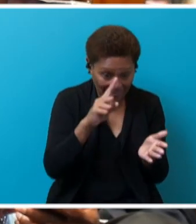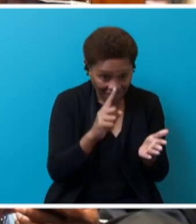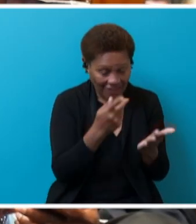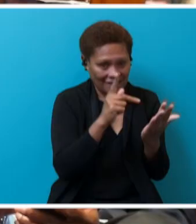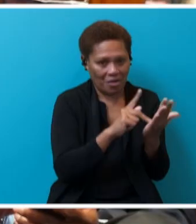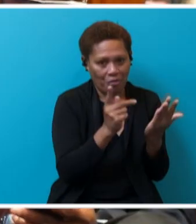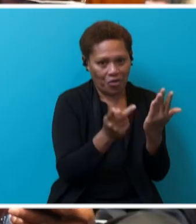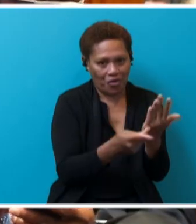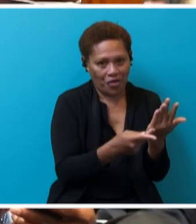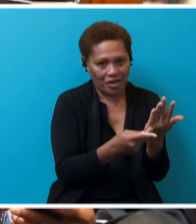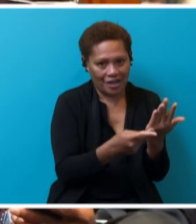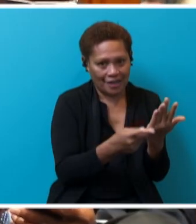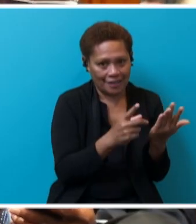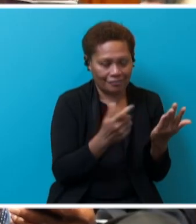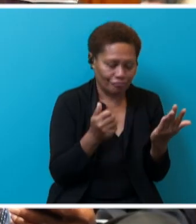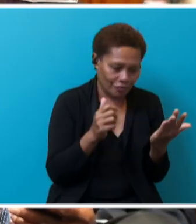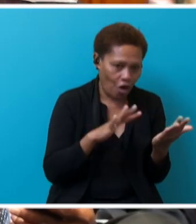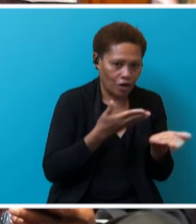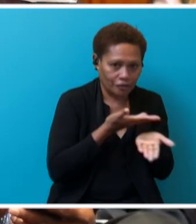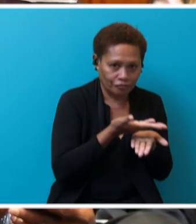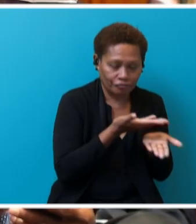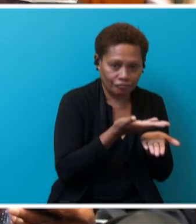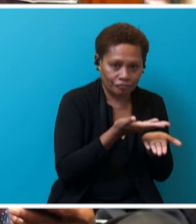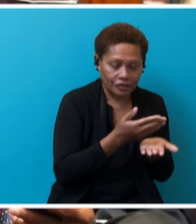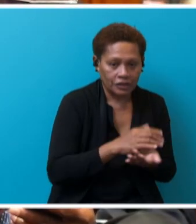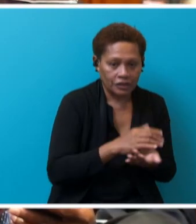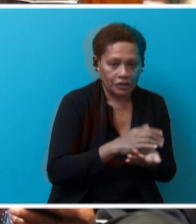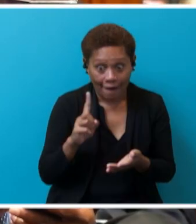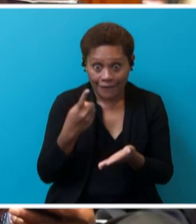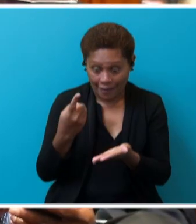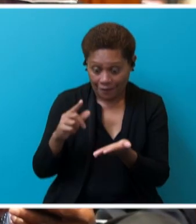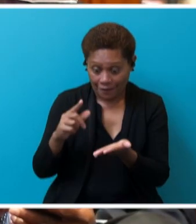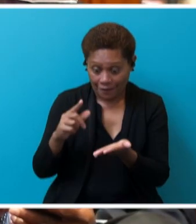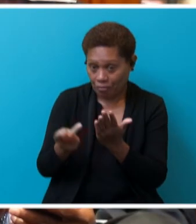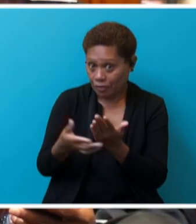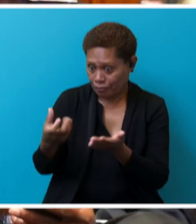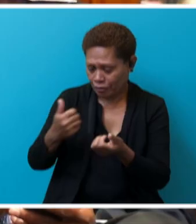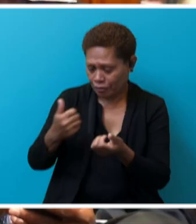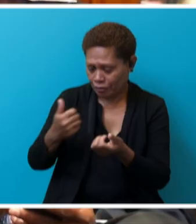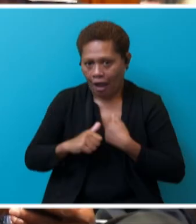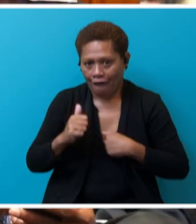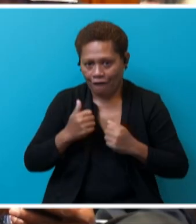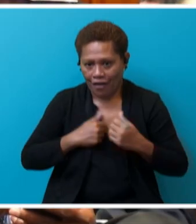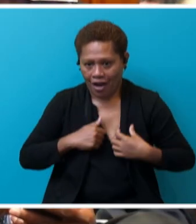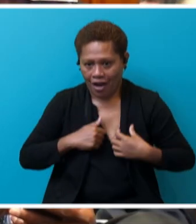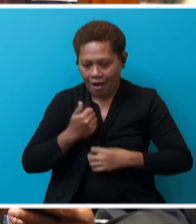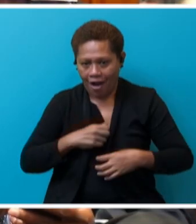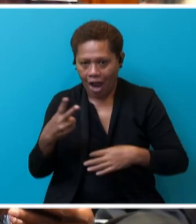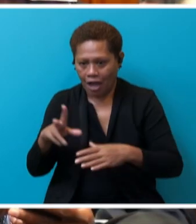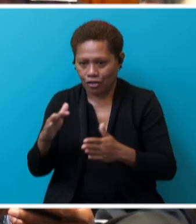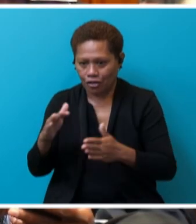mentioned. These 2 projects will finally alleviate the sufferings of the people in these areas for